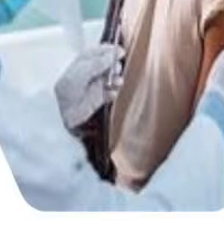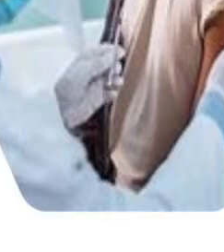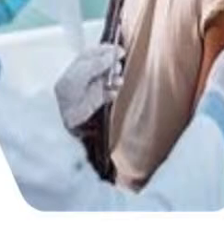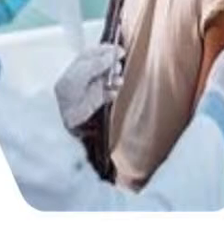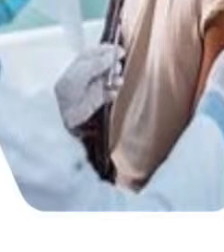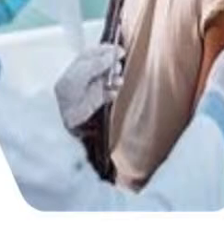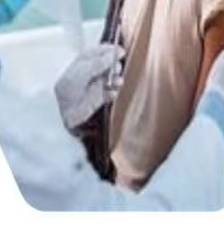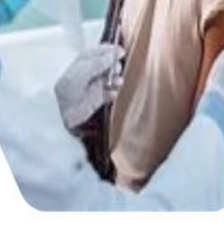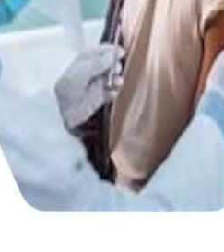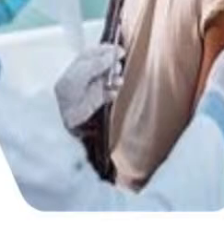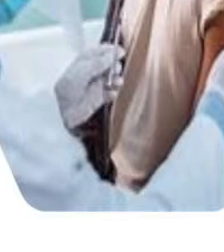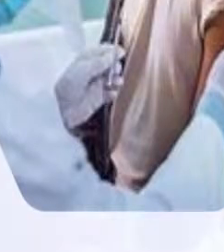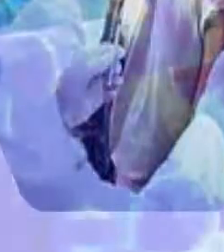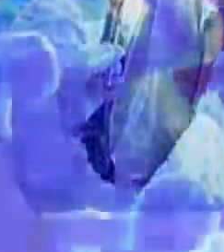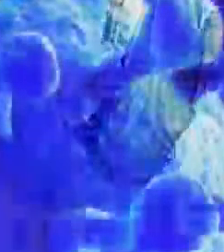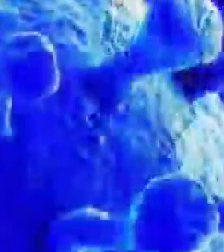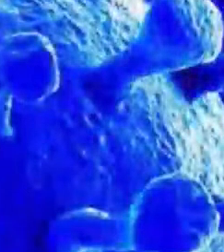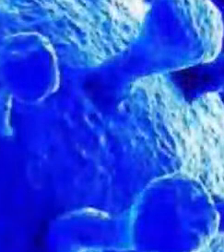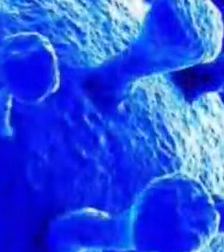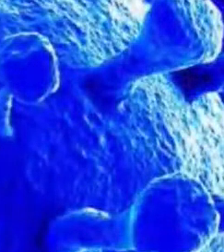this year.